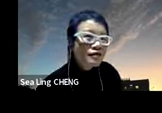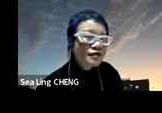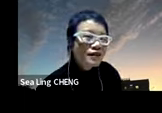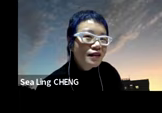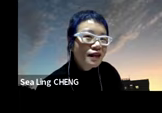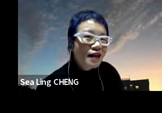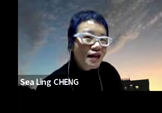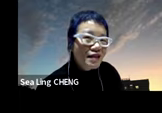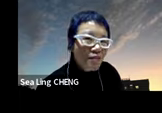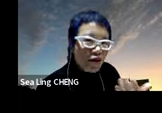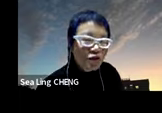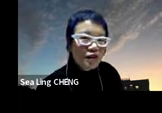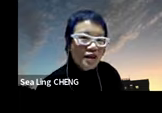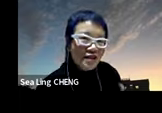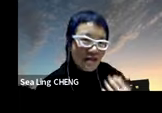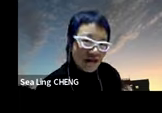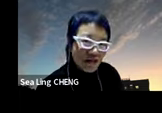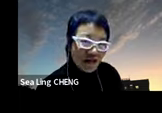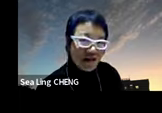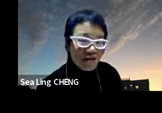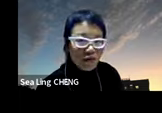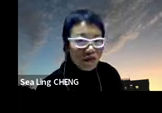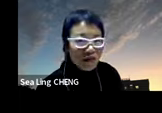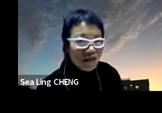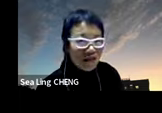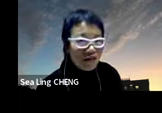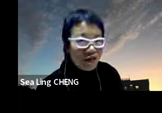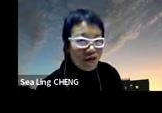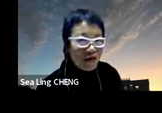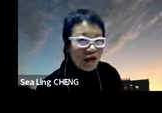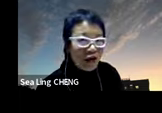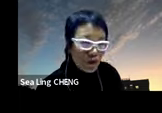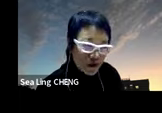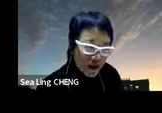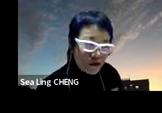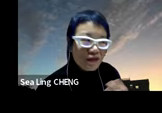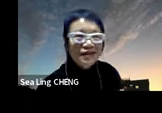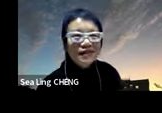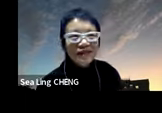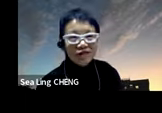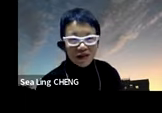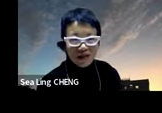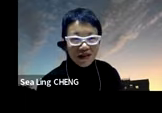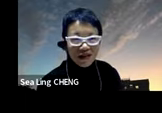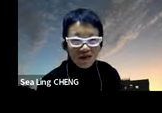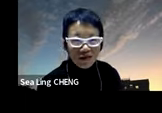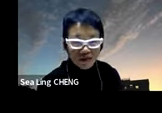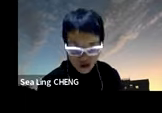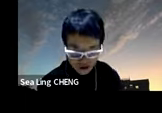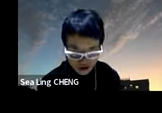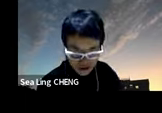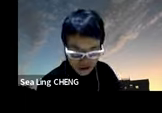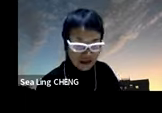life as marginalized and stigmatized women in Korea without focusing